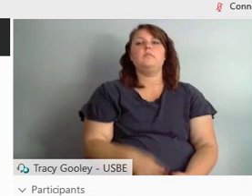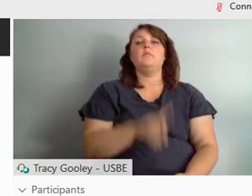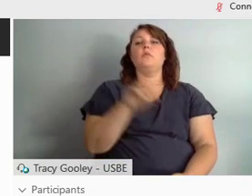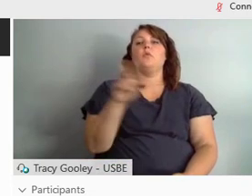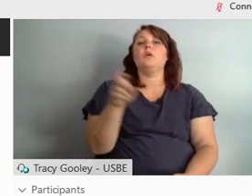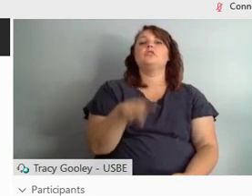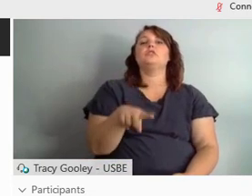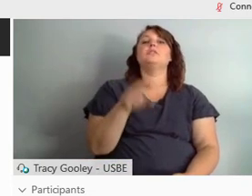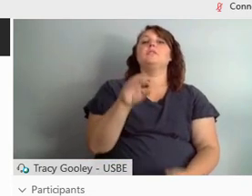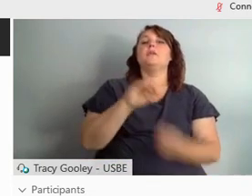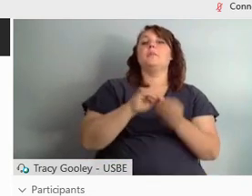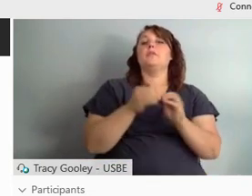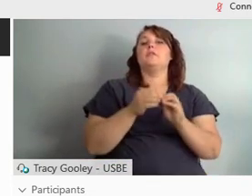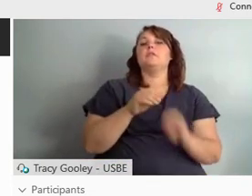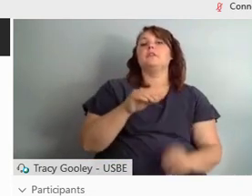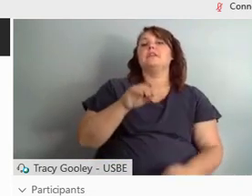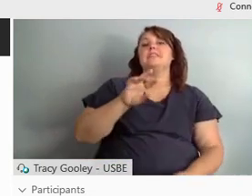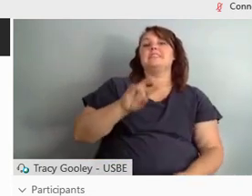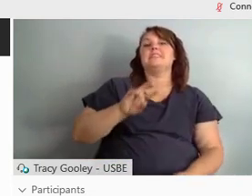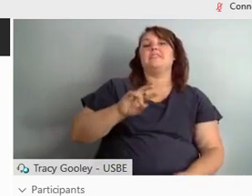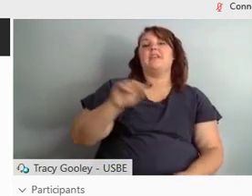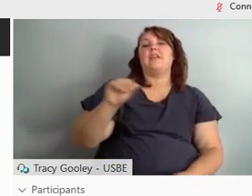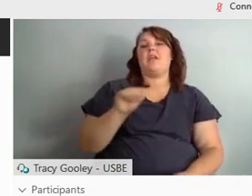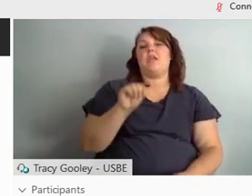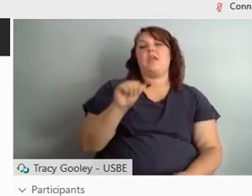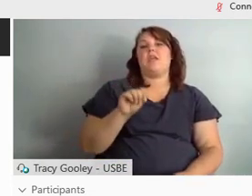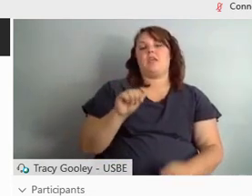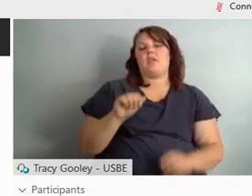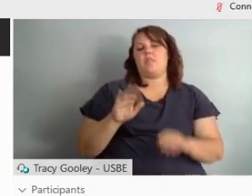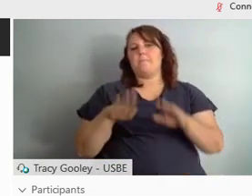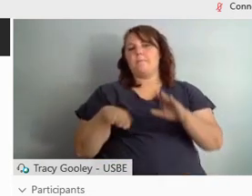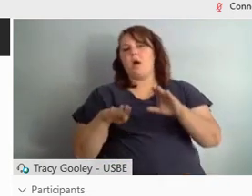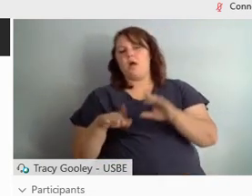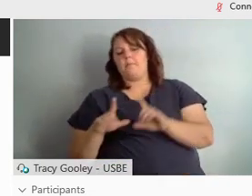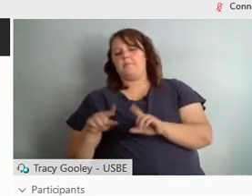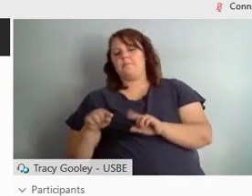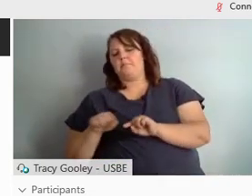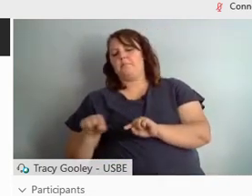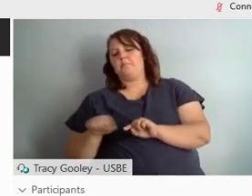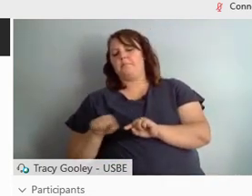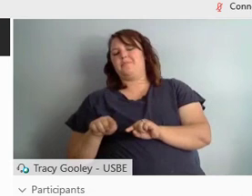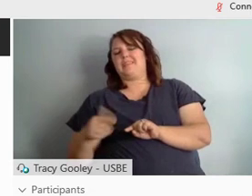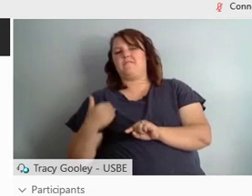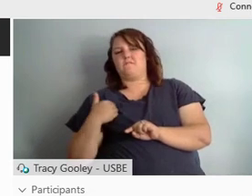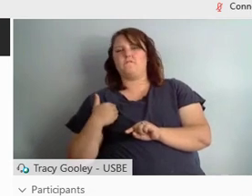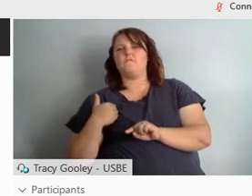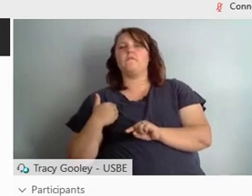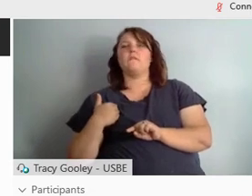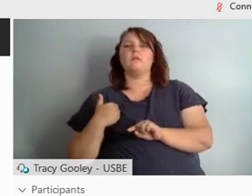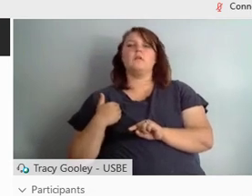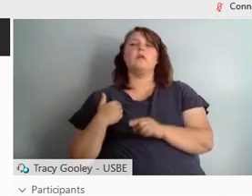number 7A, as numbered on the bottom right-hand corner. And then the second